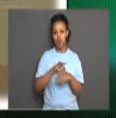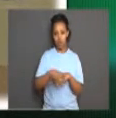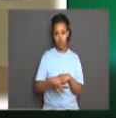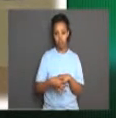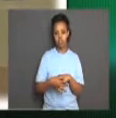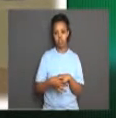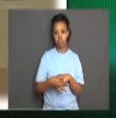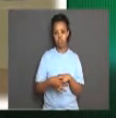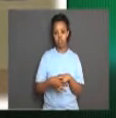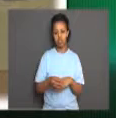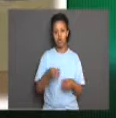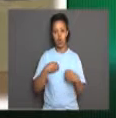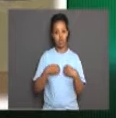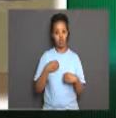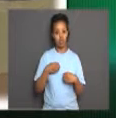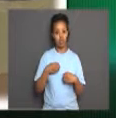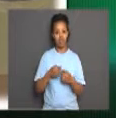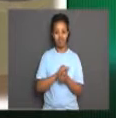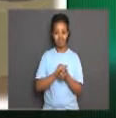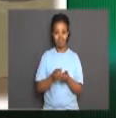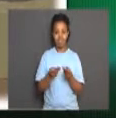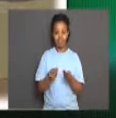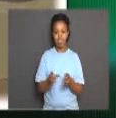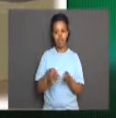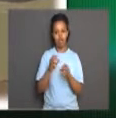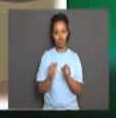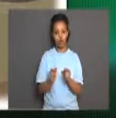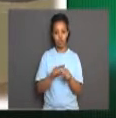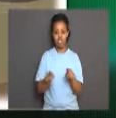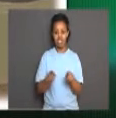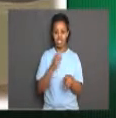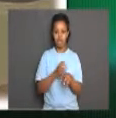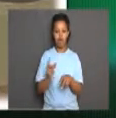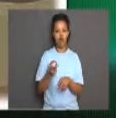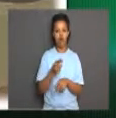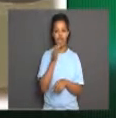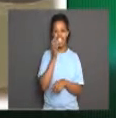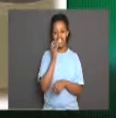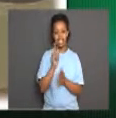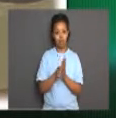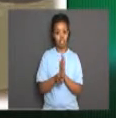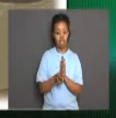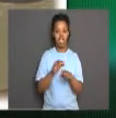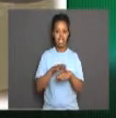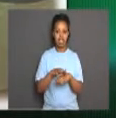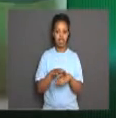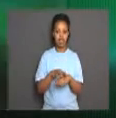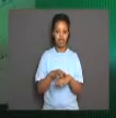or organs, but leaves the hard body parts, like teeth and